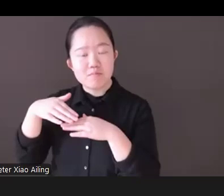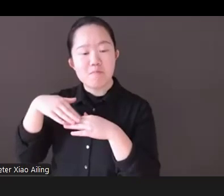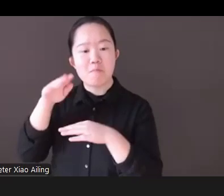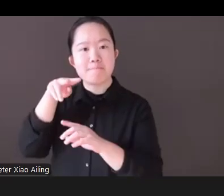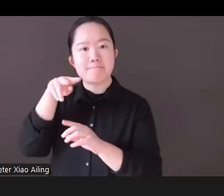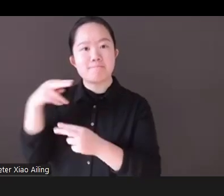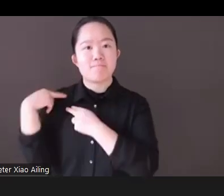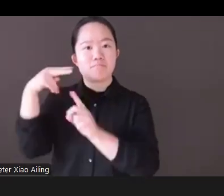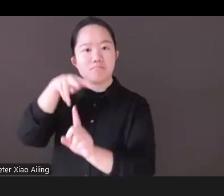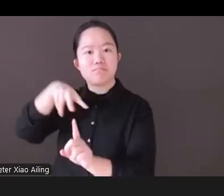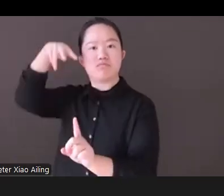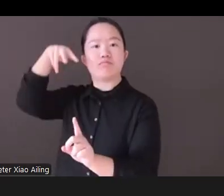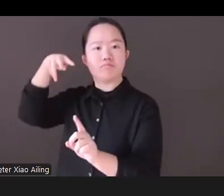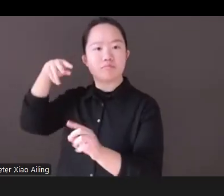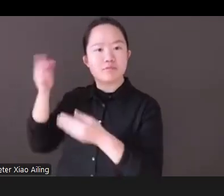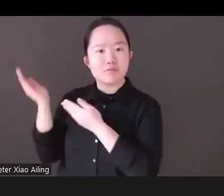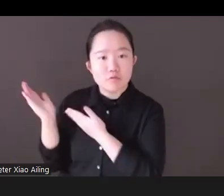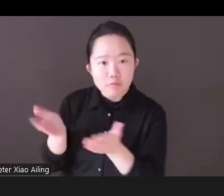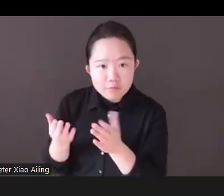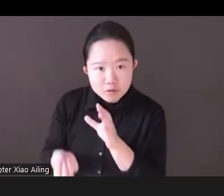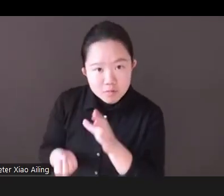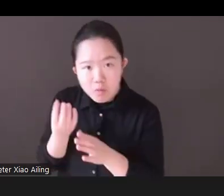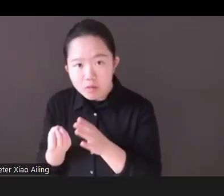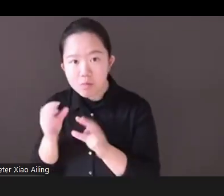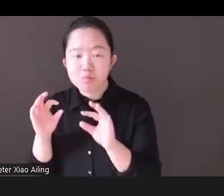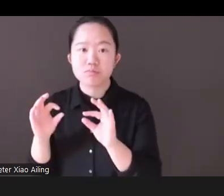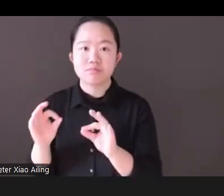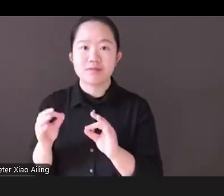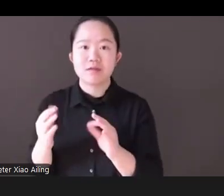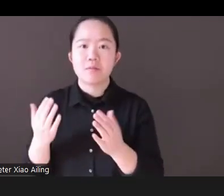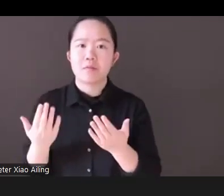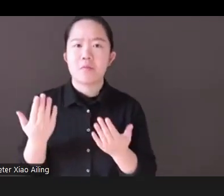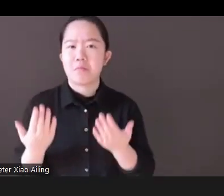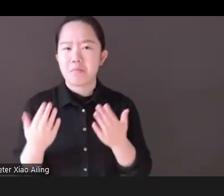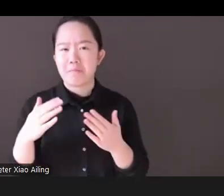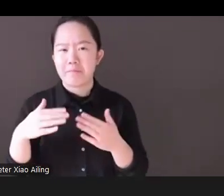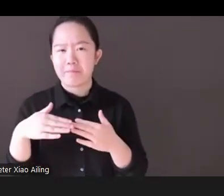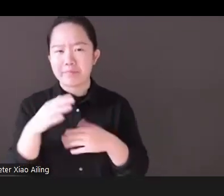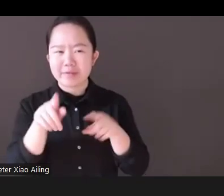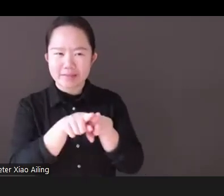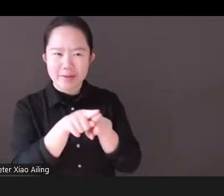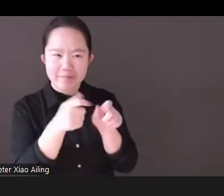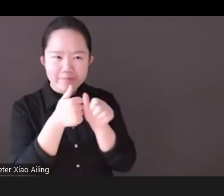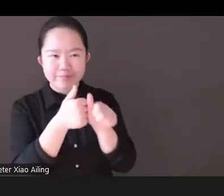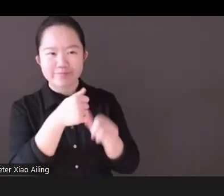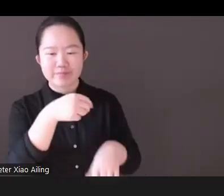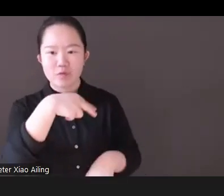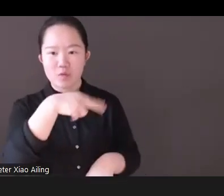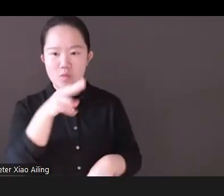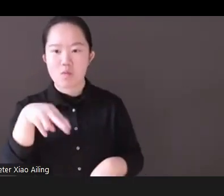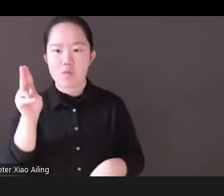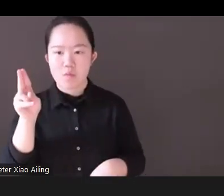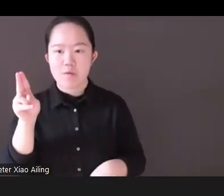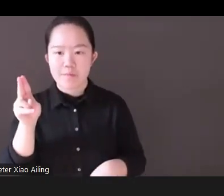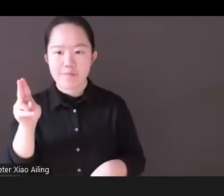we probably do, maybe not probably, but we might take some random samples of